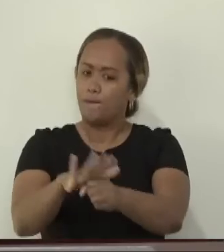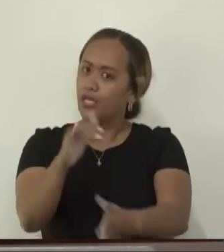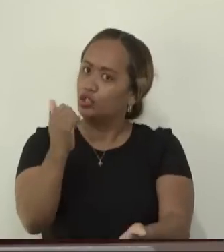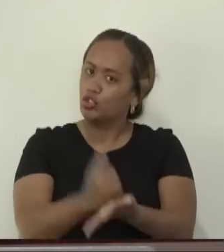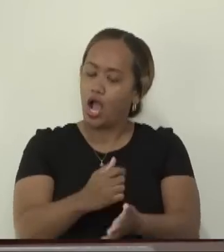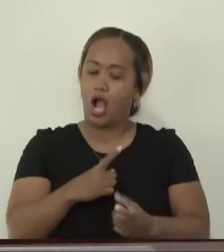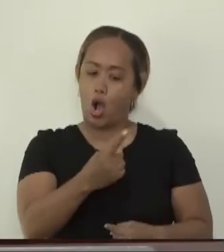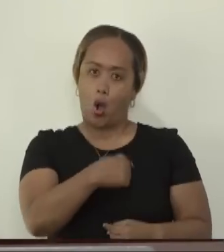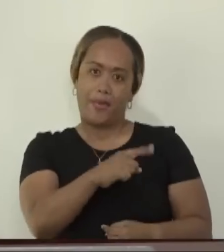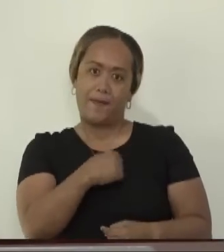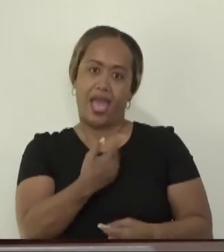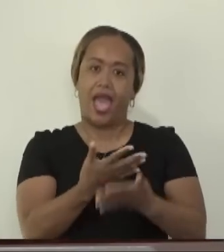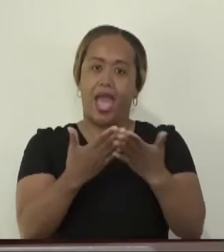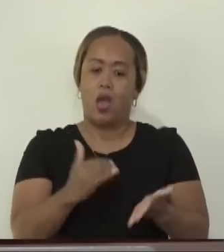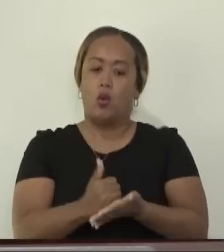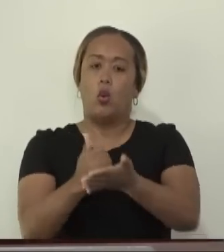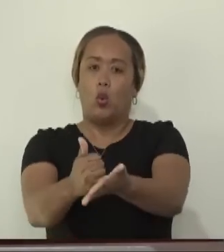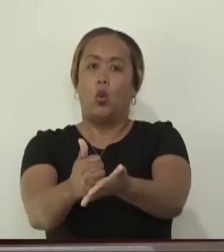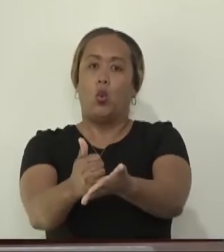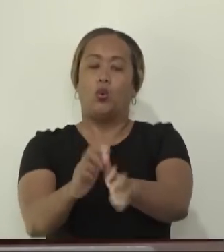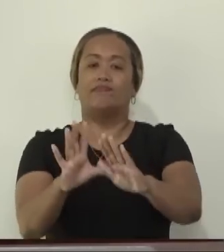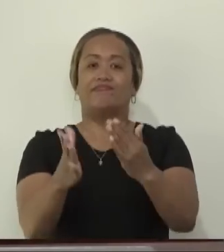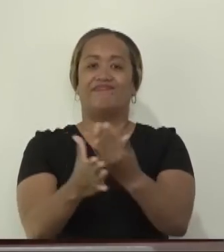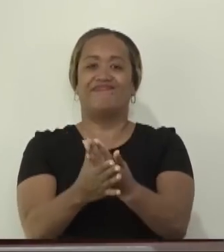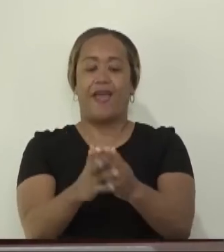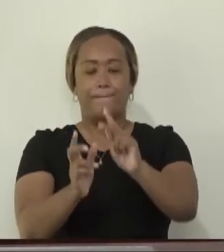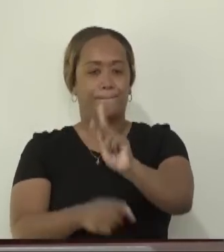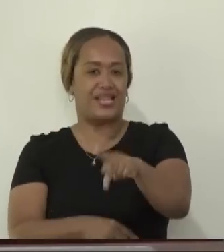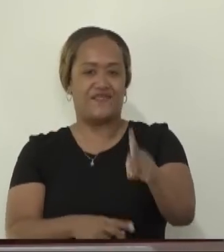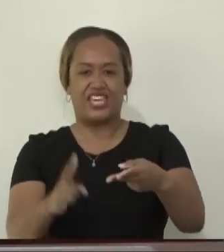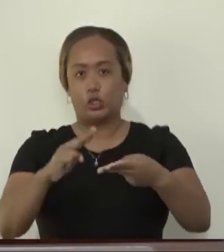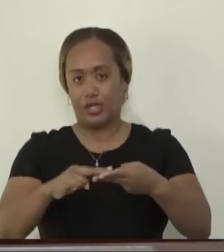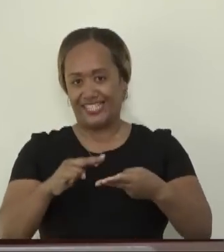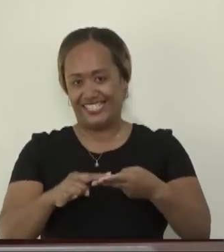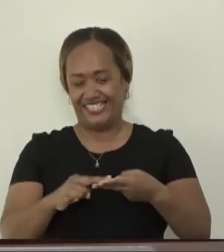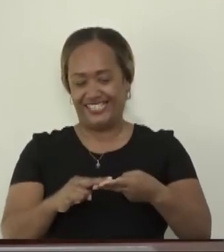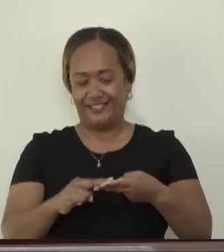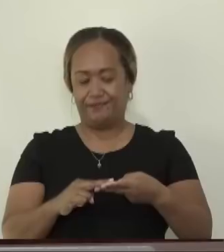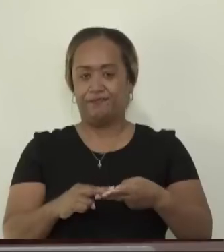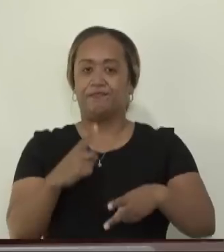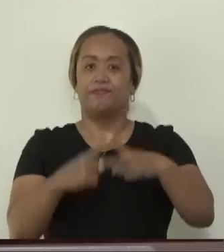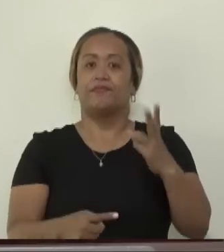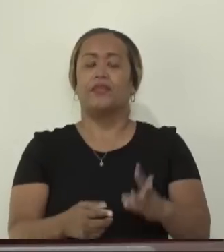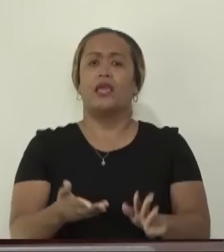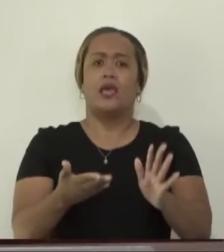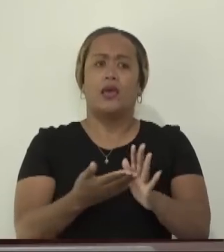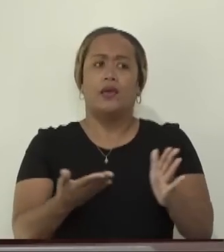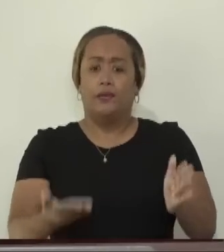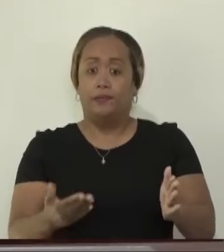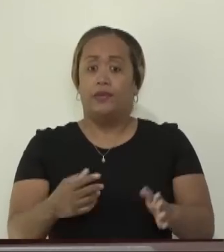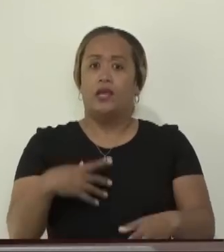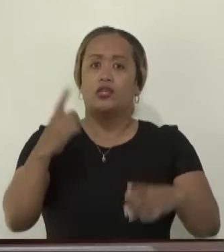our commitment to self-determination and Pacific unity. Hearing the accounts of the